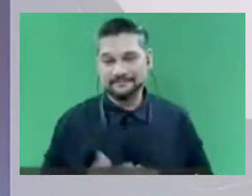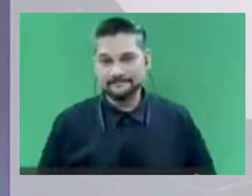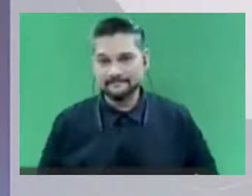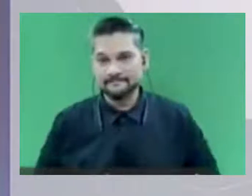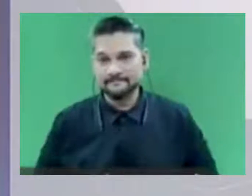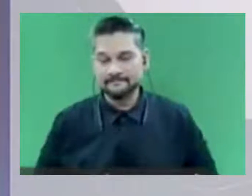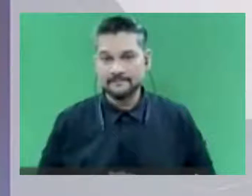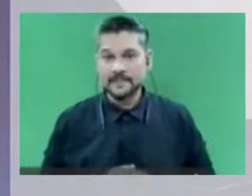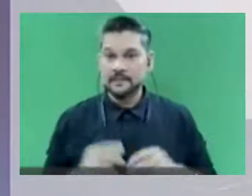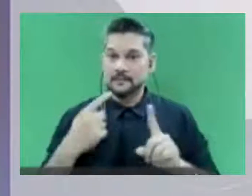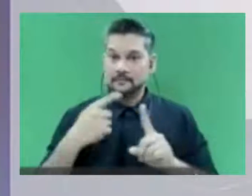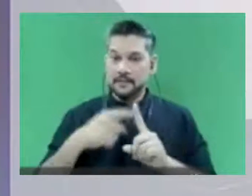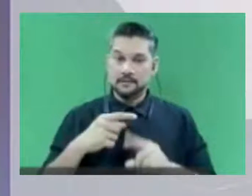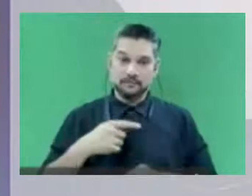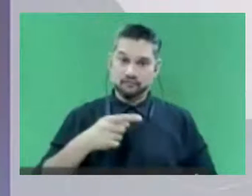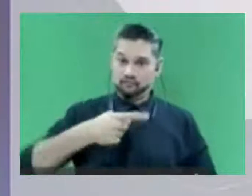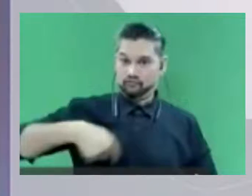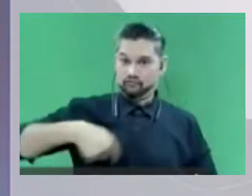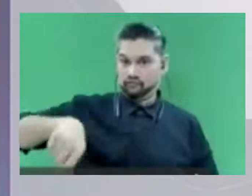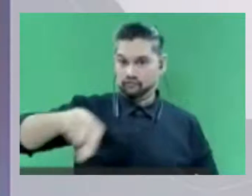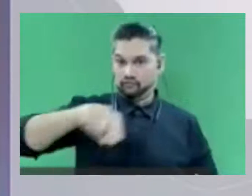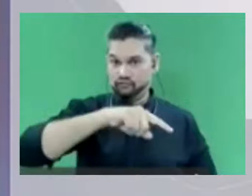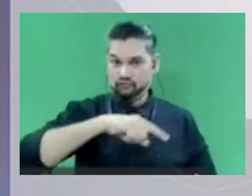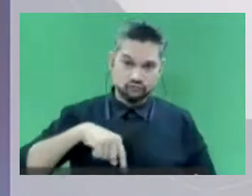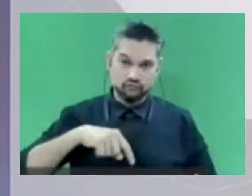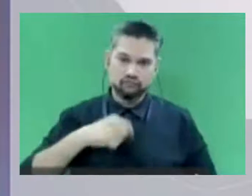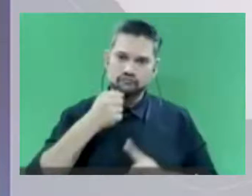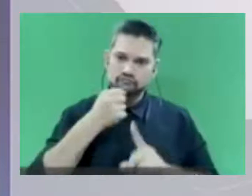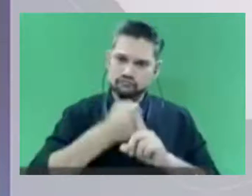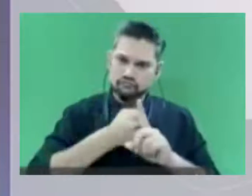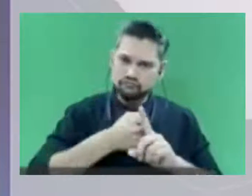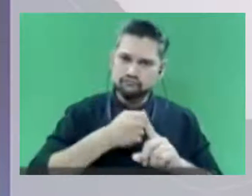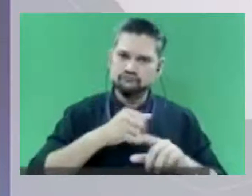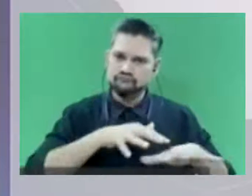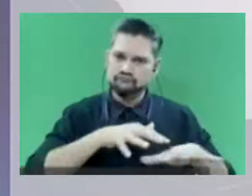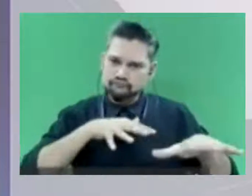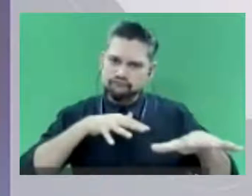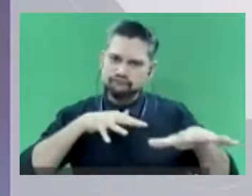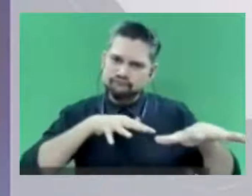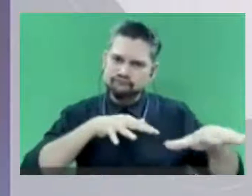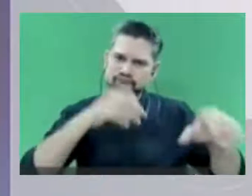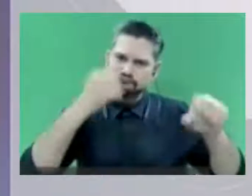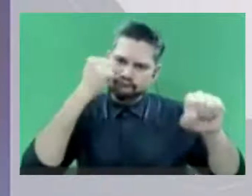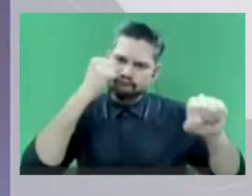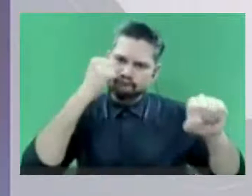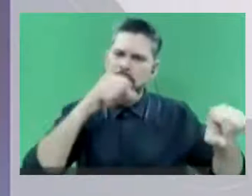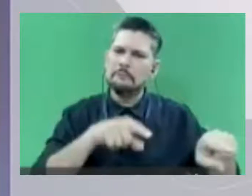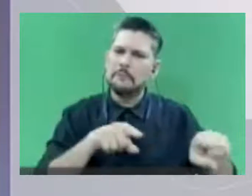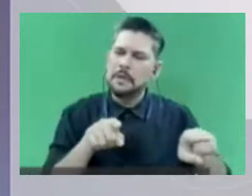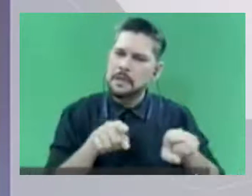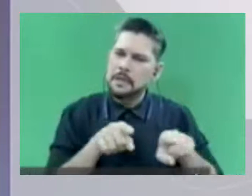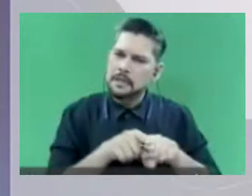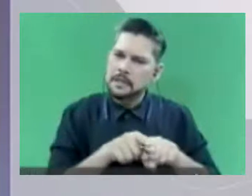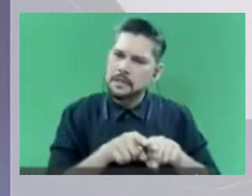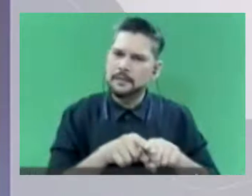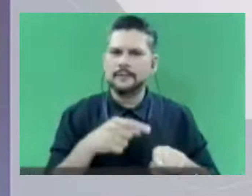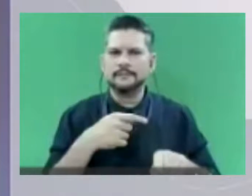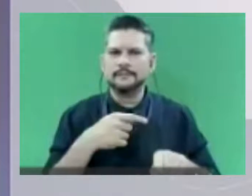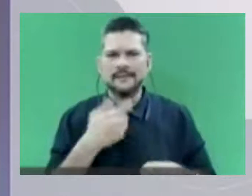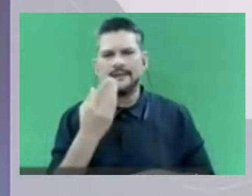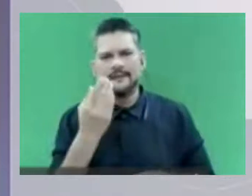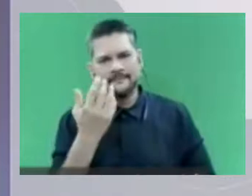we, mainstreaming movement, we have also some failure from disability community. Like this is a mainstreaming movement. We are talking